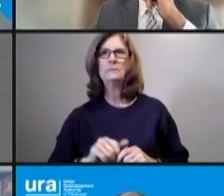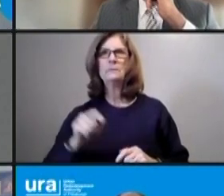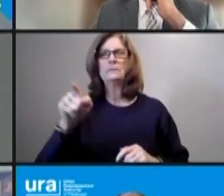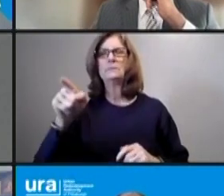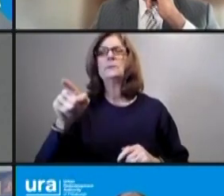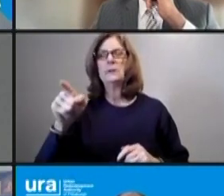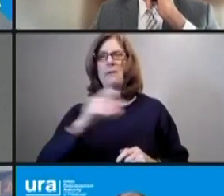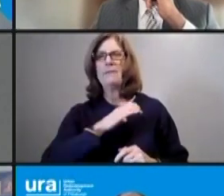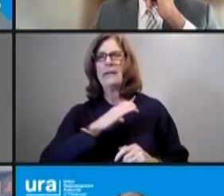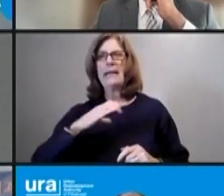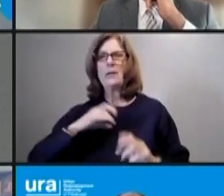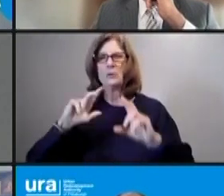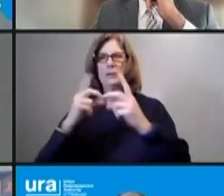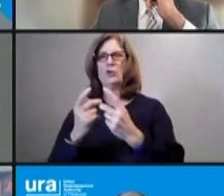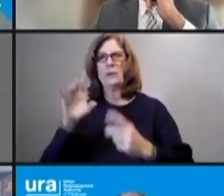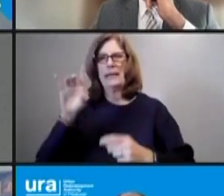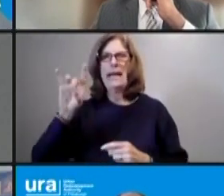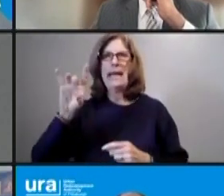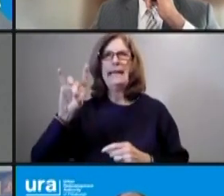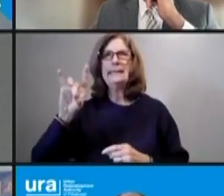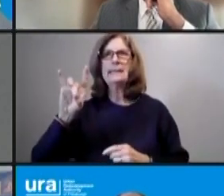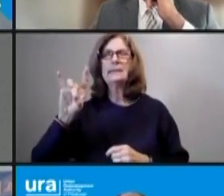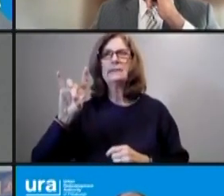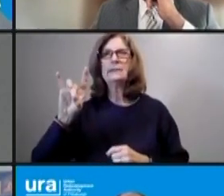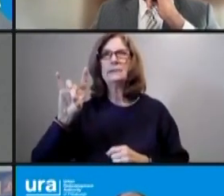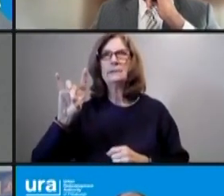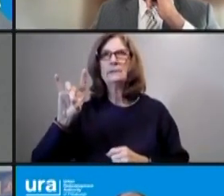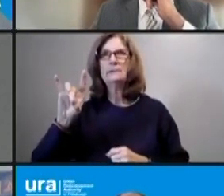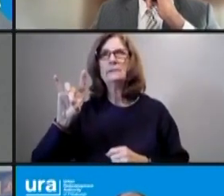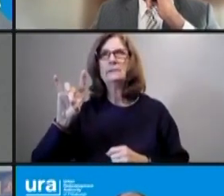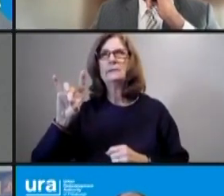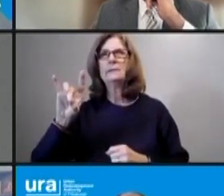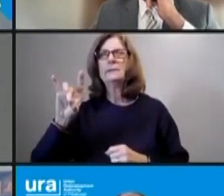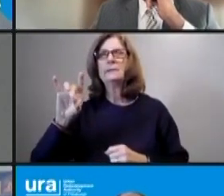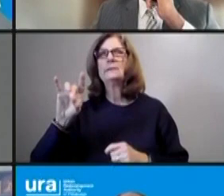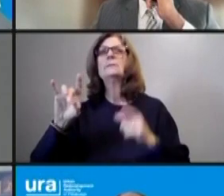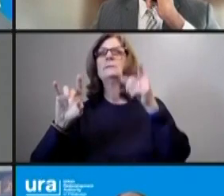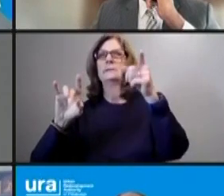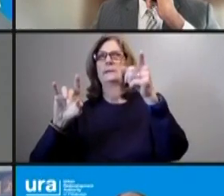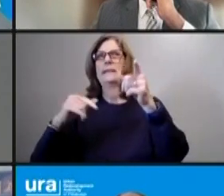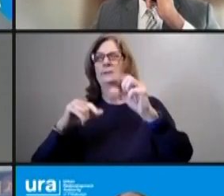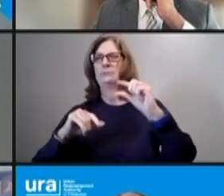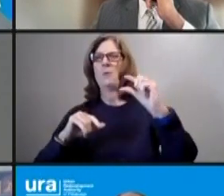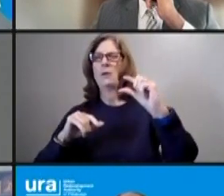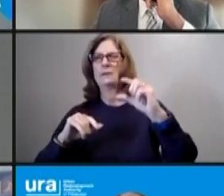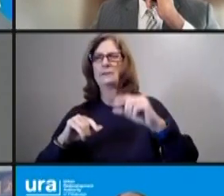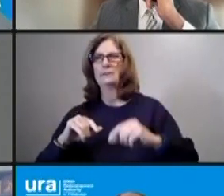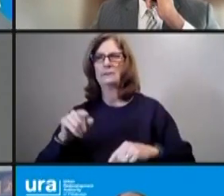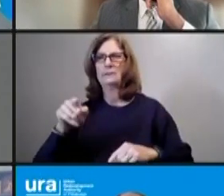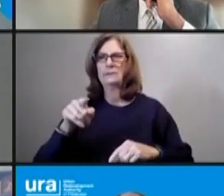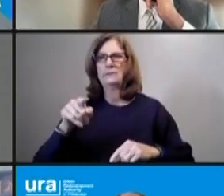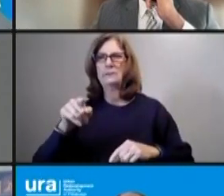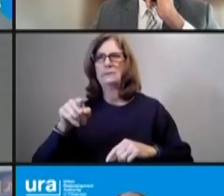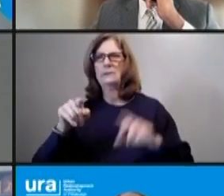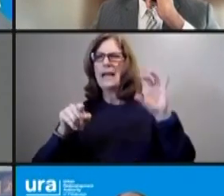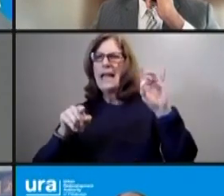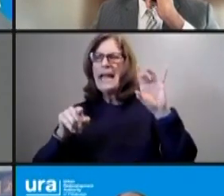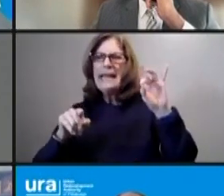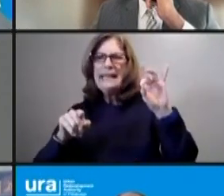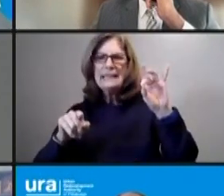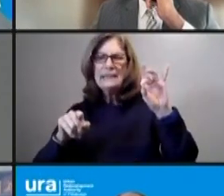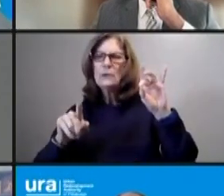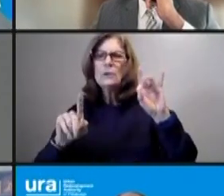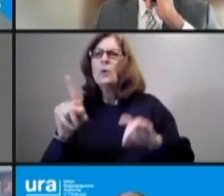8 usually has the smaller amount. Yeah, that's the one. What district is that? Or